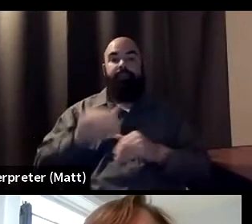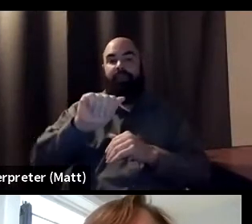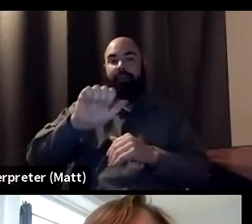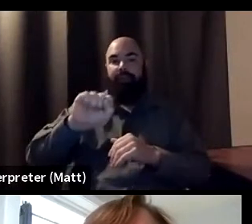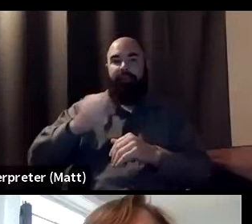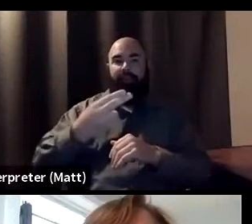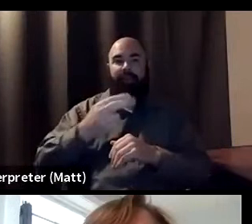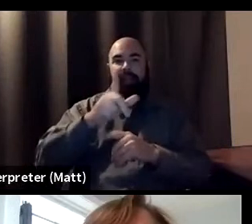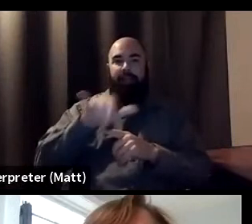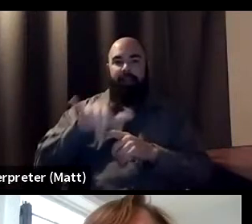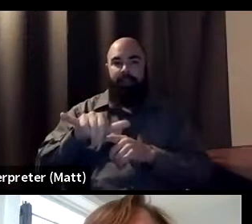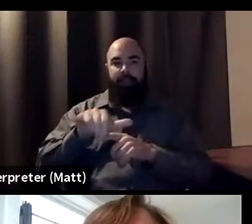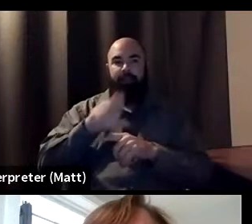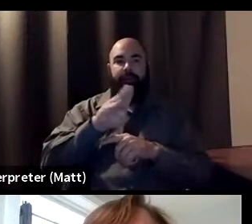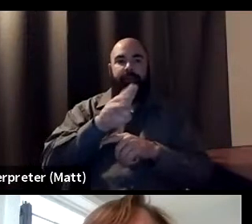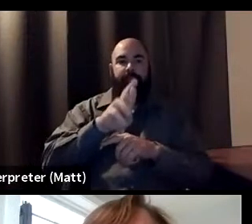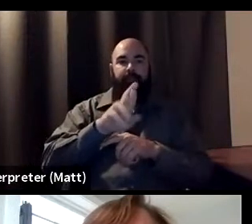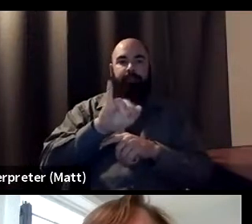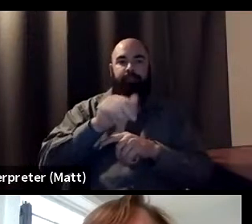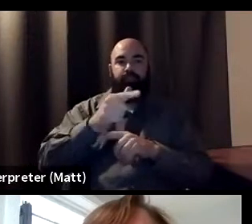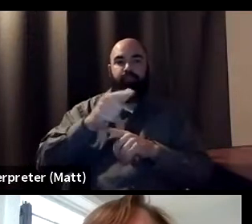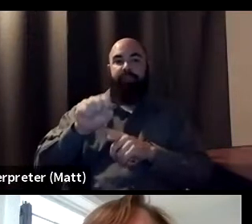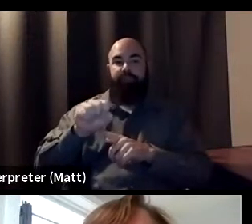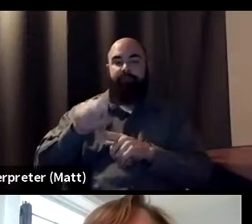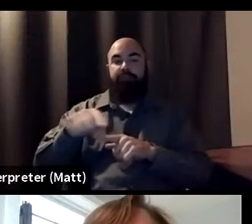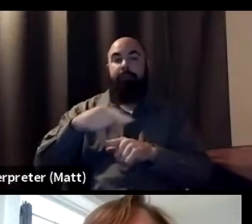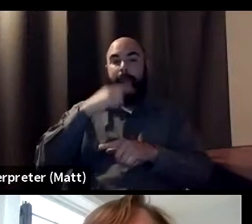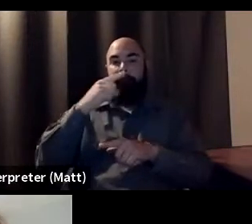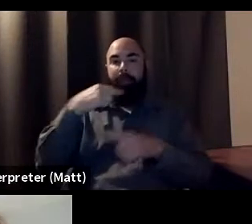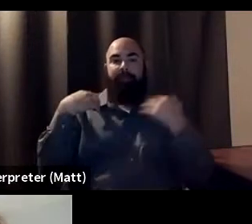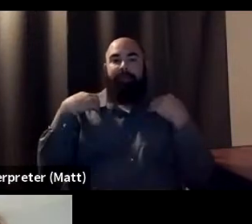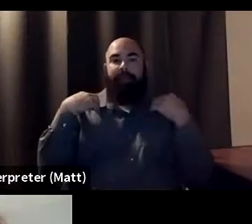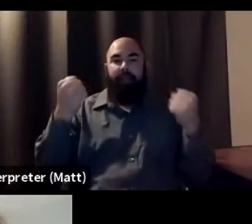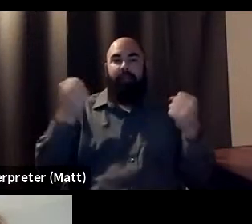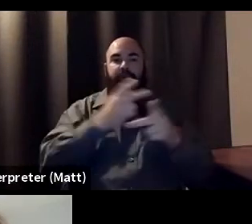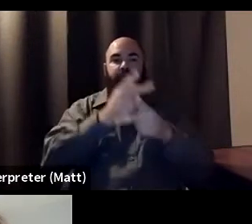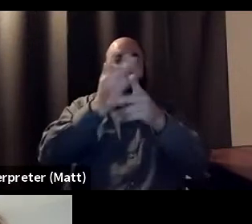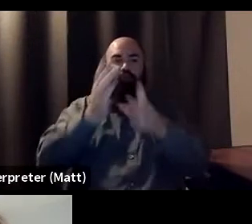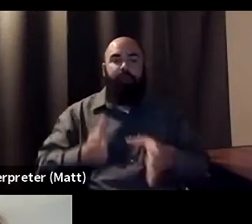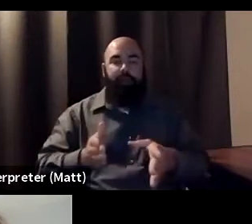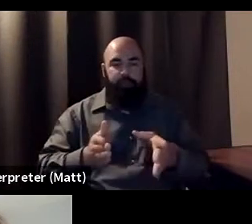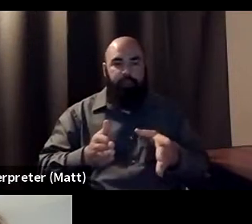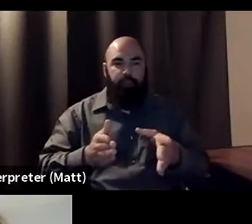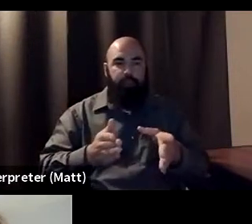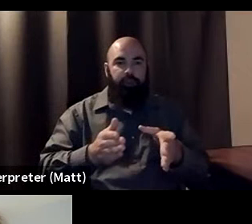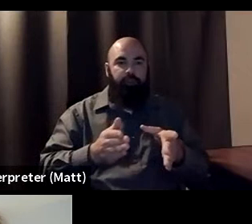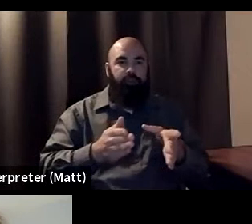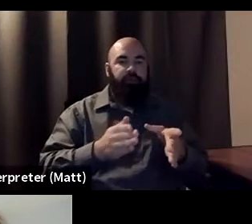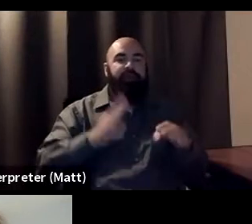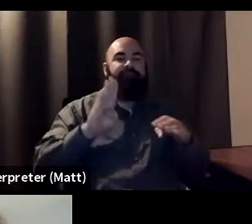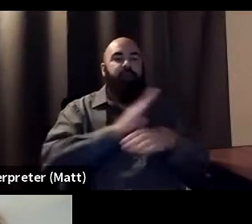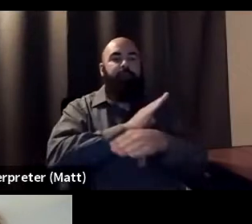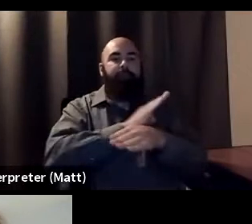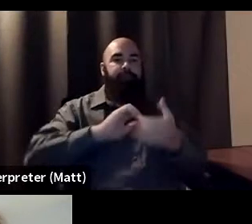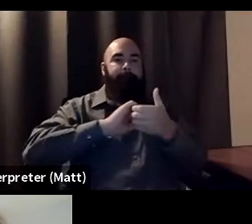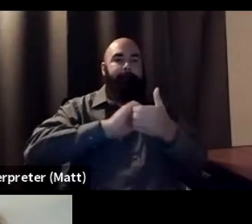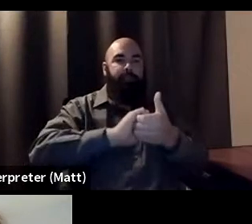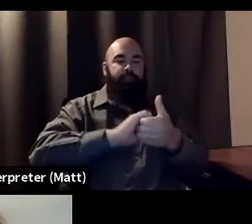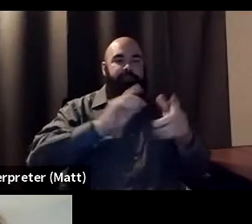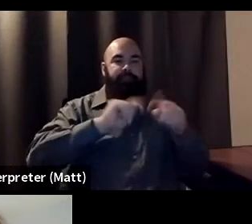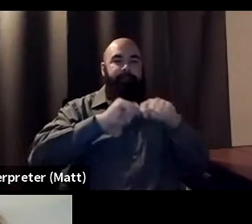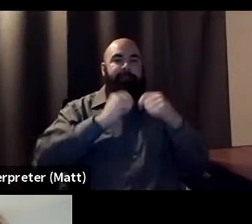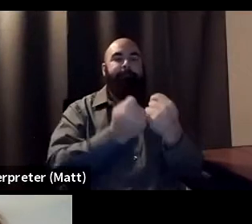She is the Public Health Director for the New River Valley Business Continuity Team, which is a program of the